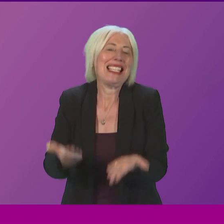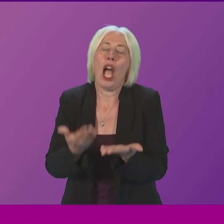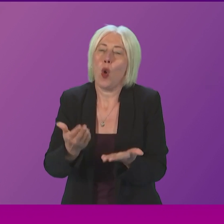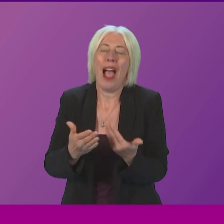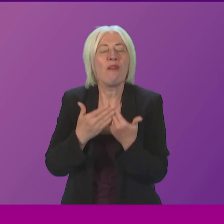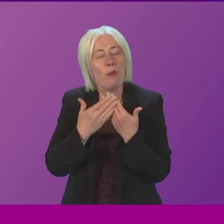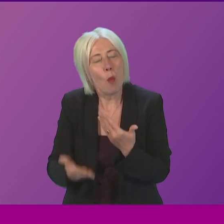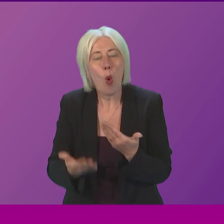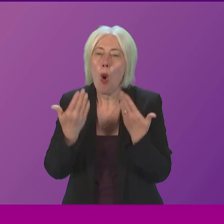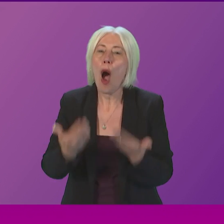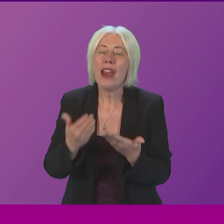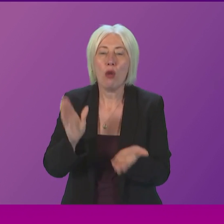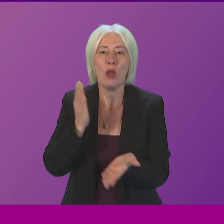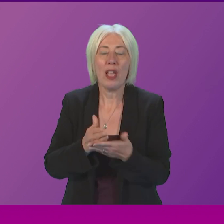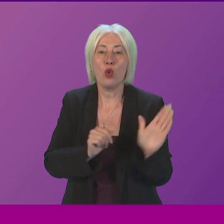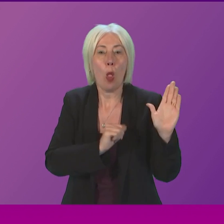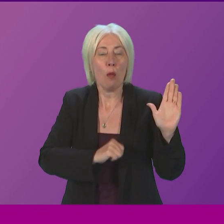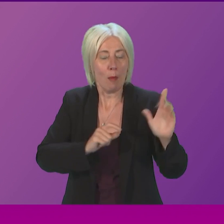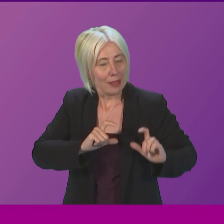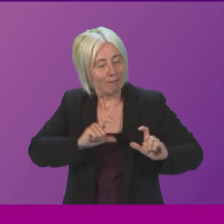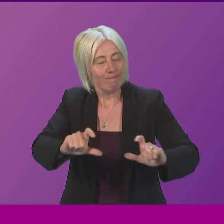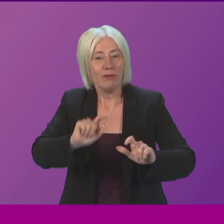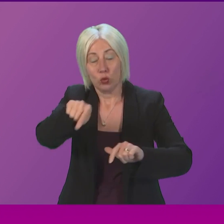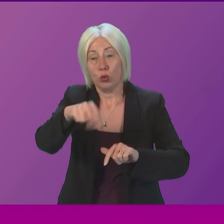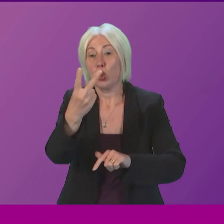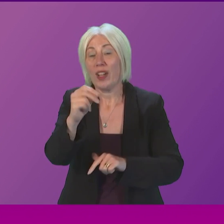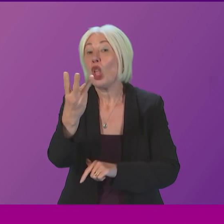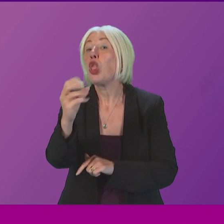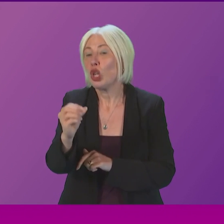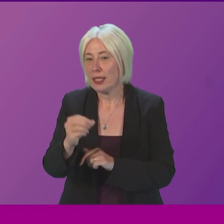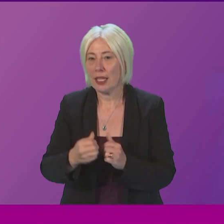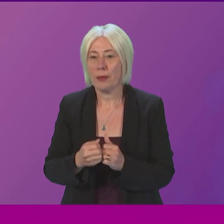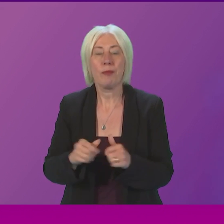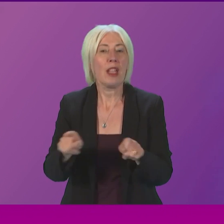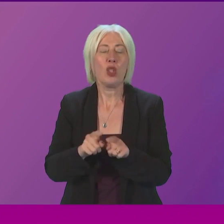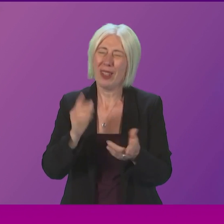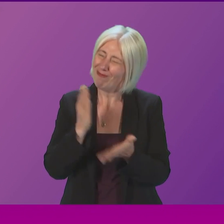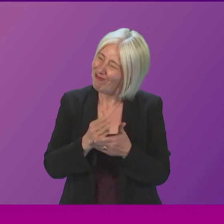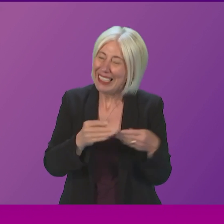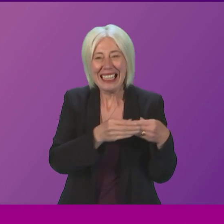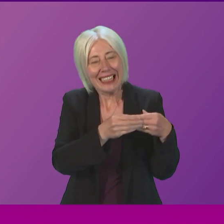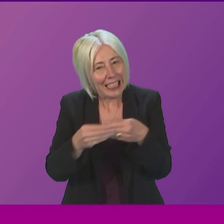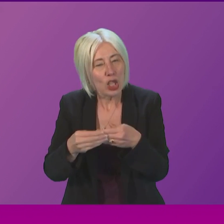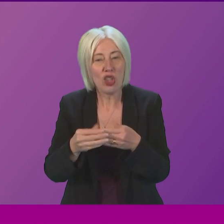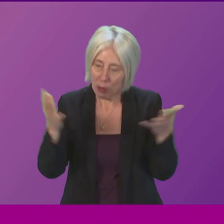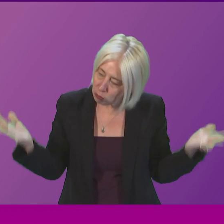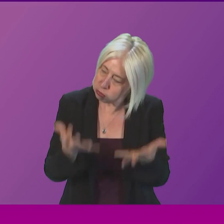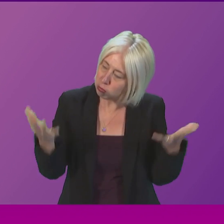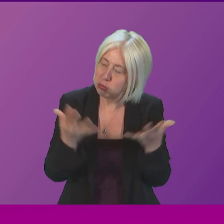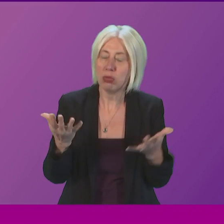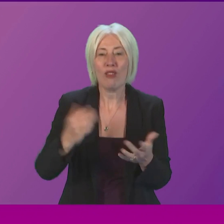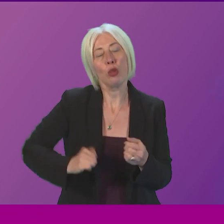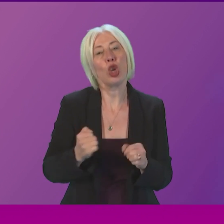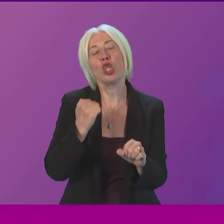more needs to be done to keep the promise by 2030. The Board also calls for explicit leadership and drive from the Scottish Government